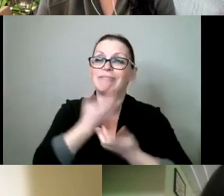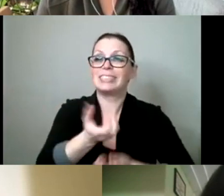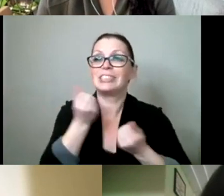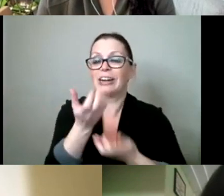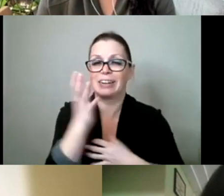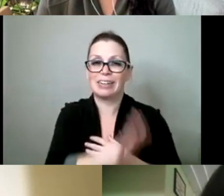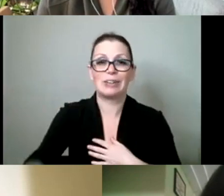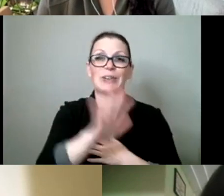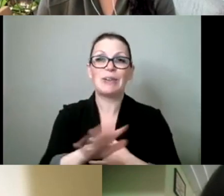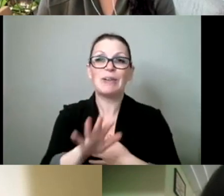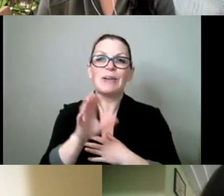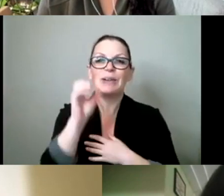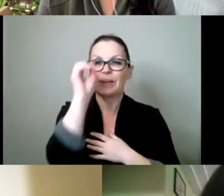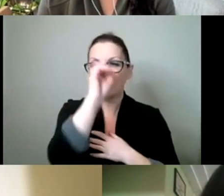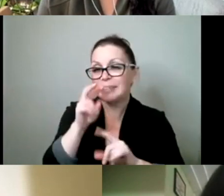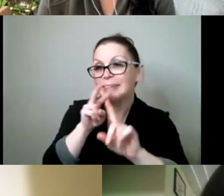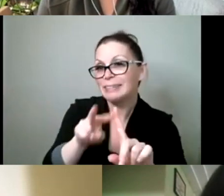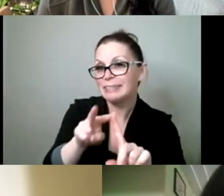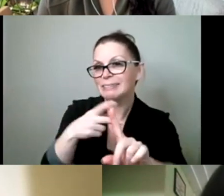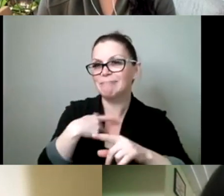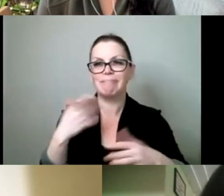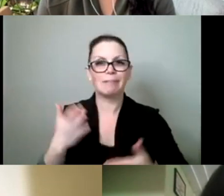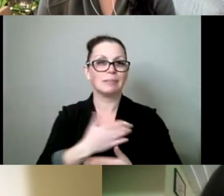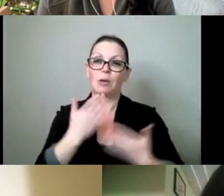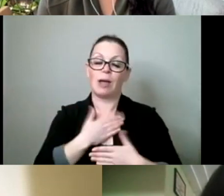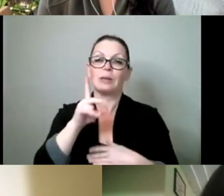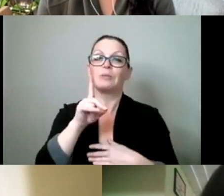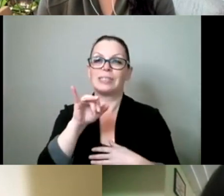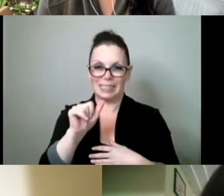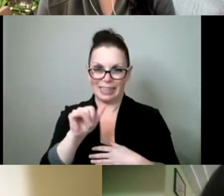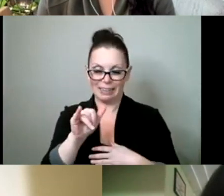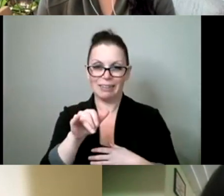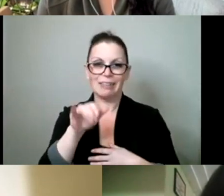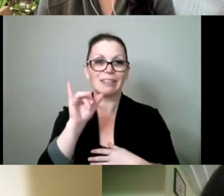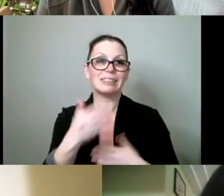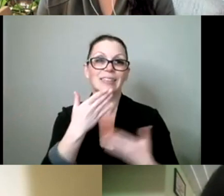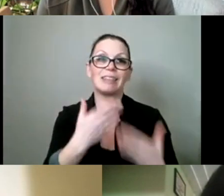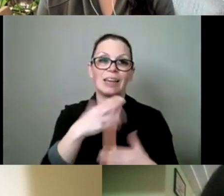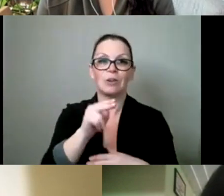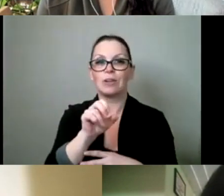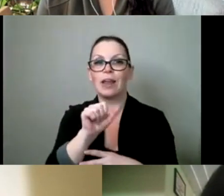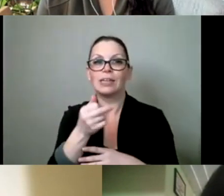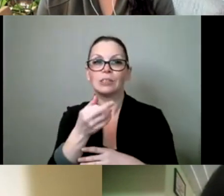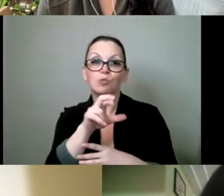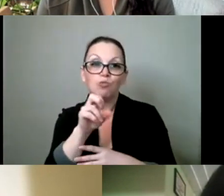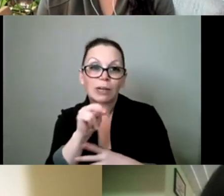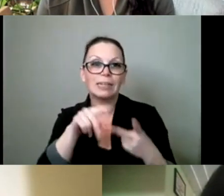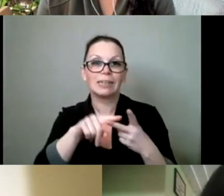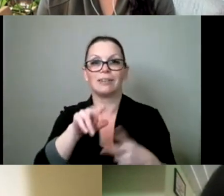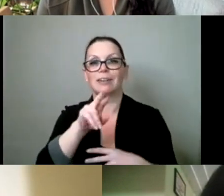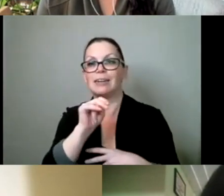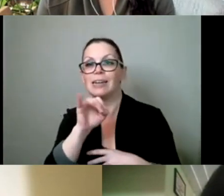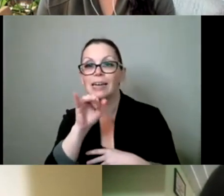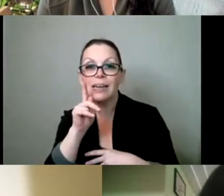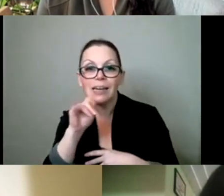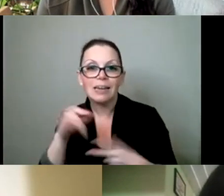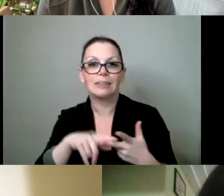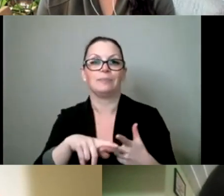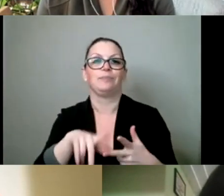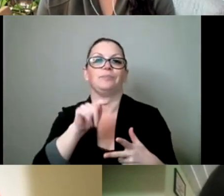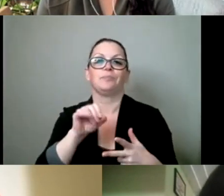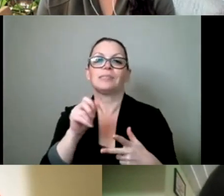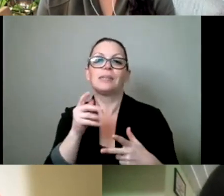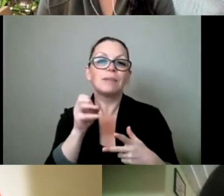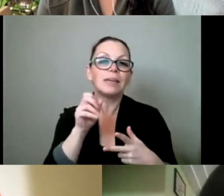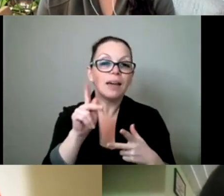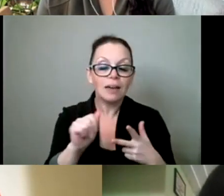that we did this. So thank the filmmakers, Nasreen Alkhateeb, Nikki Bailey, Tameka